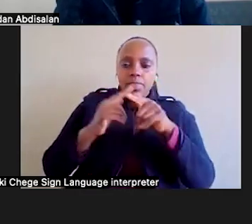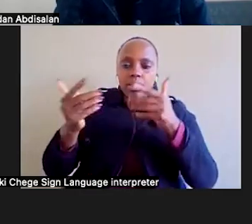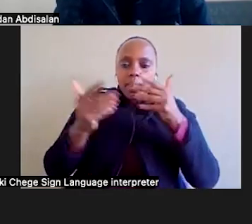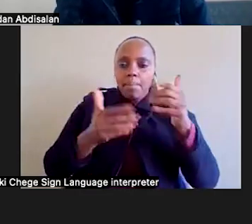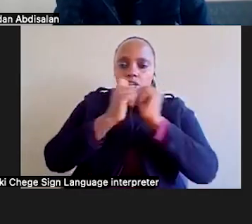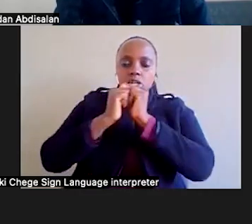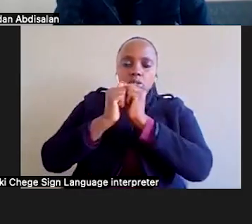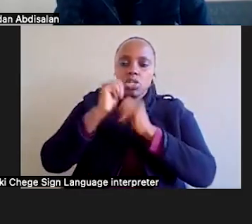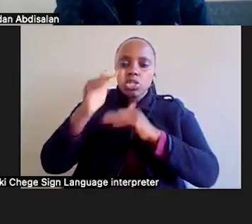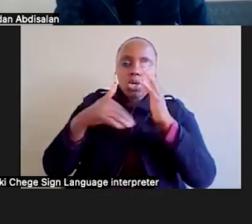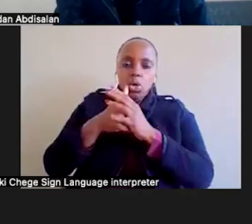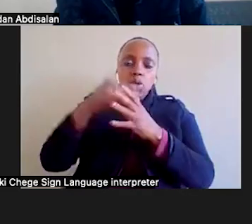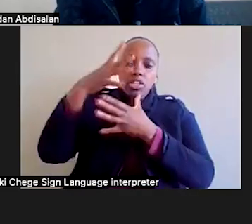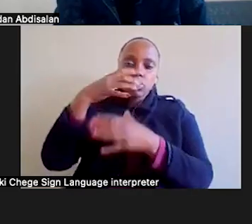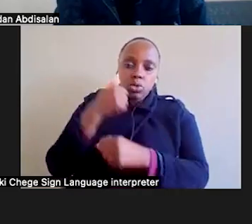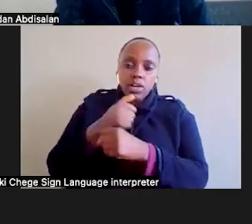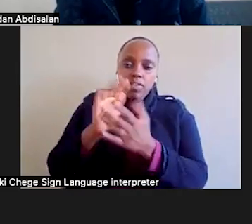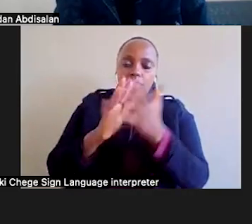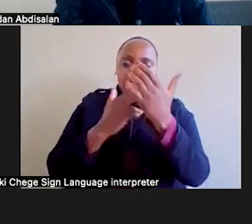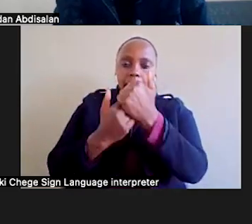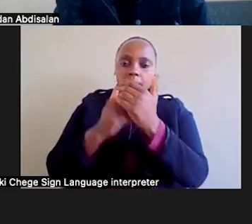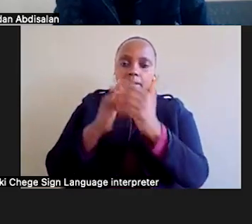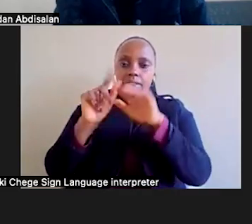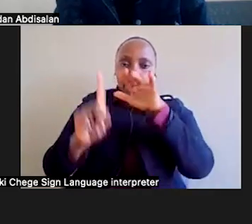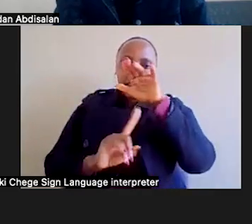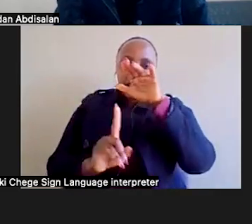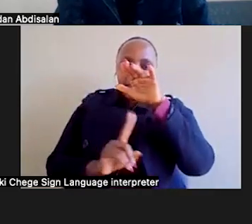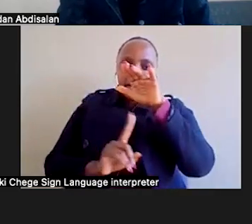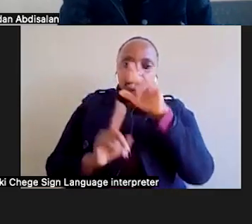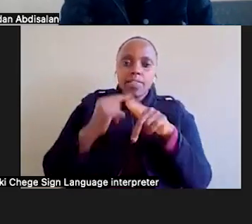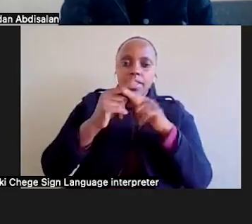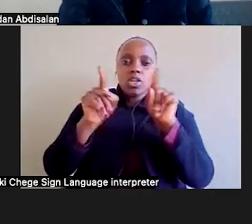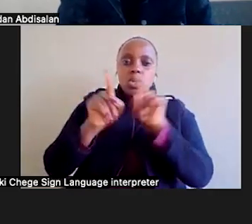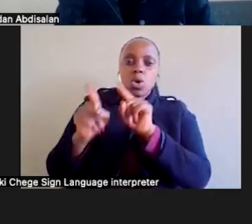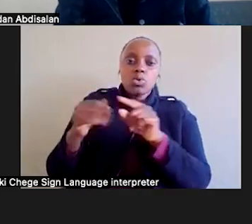all stakeholders and partners of the ministry. And also we have